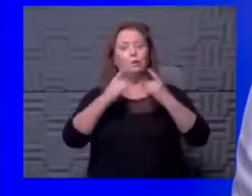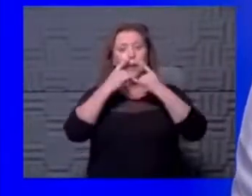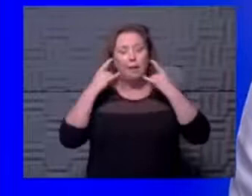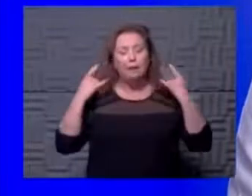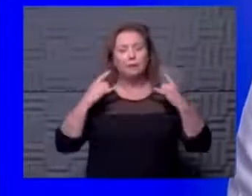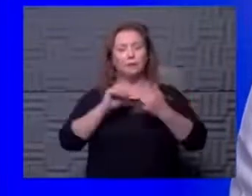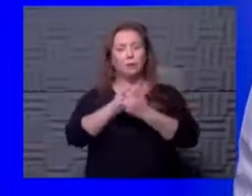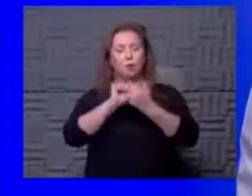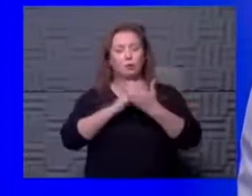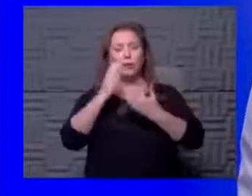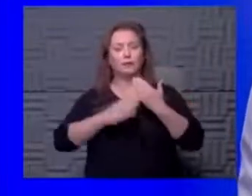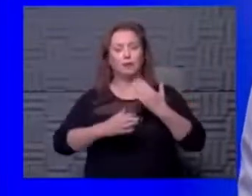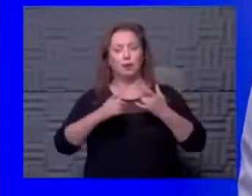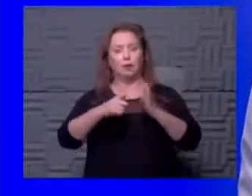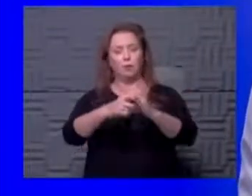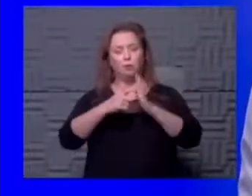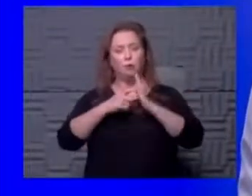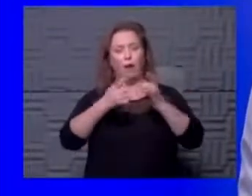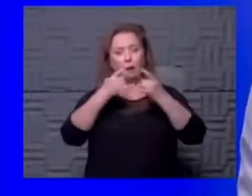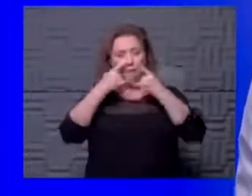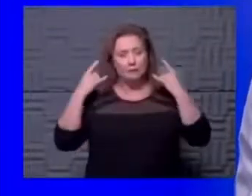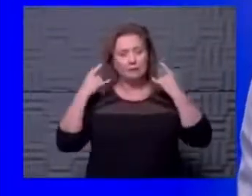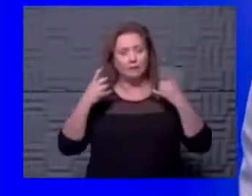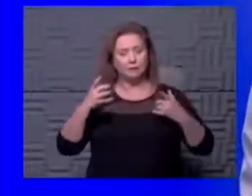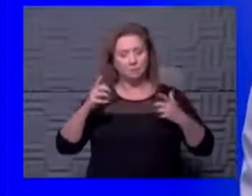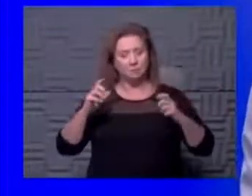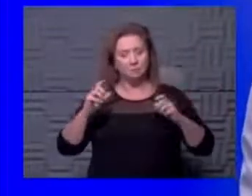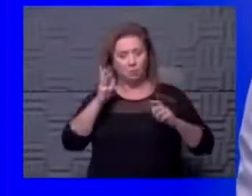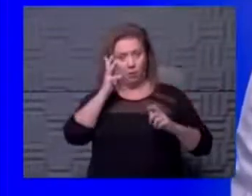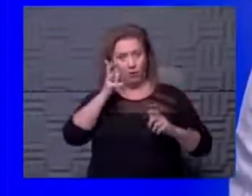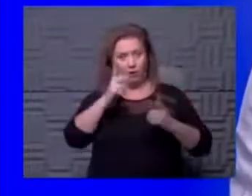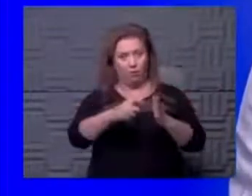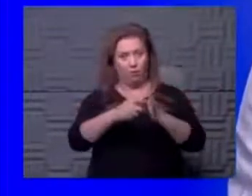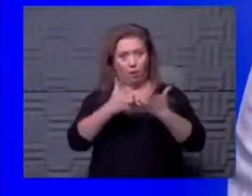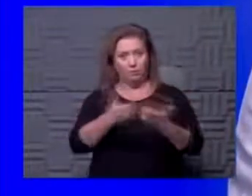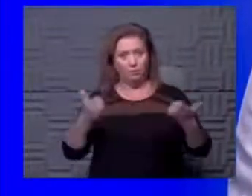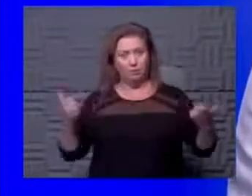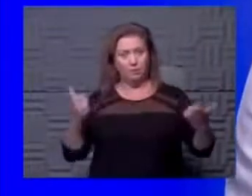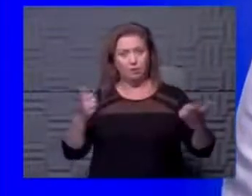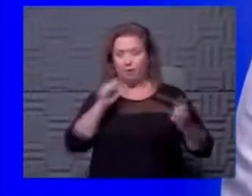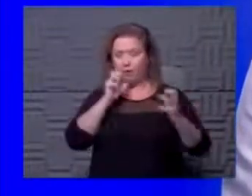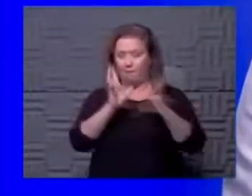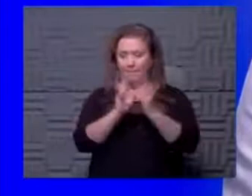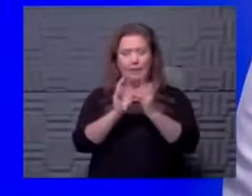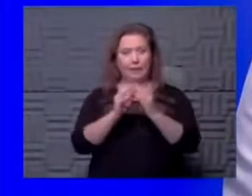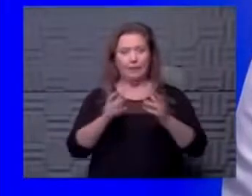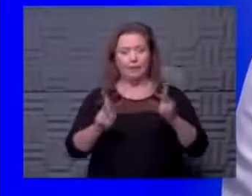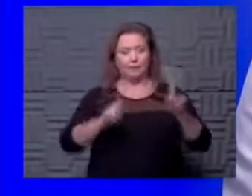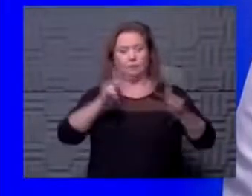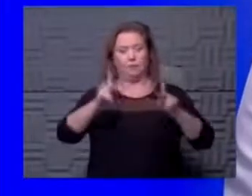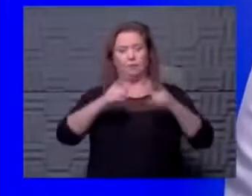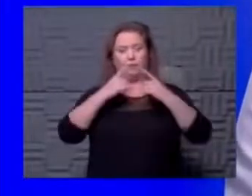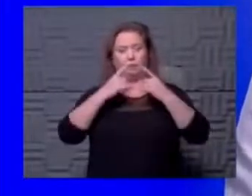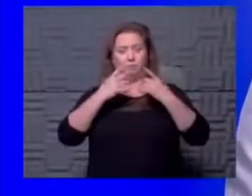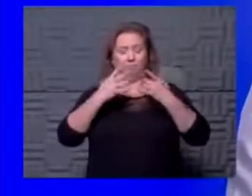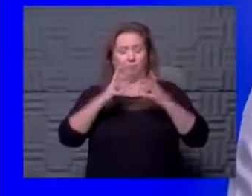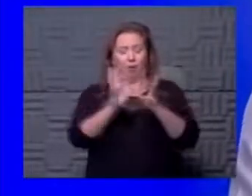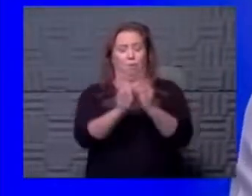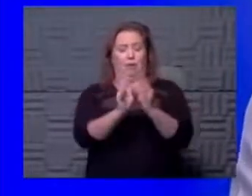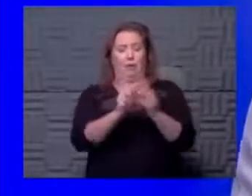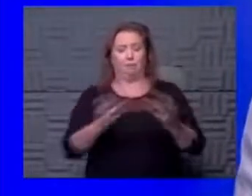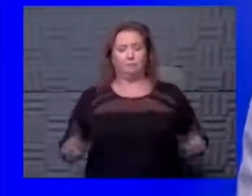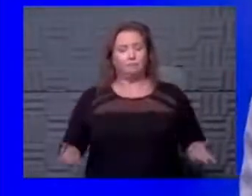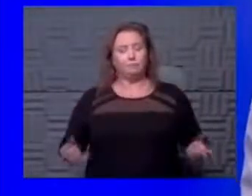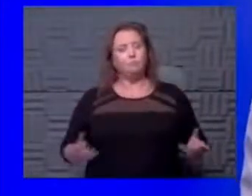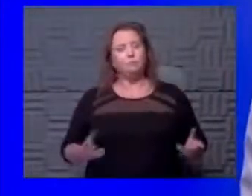be vigilant and have mandatory masking and separation and not meetings where people are meeting, including the students?